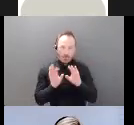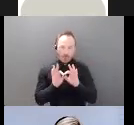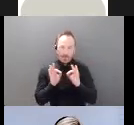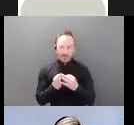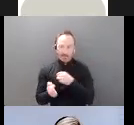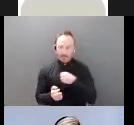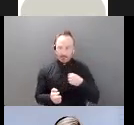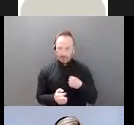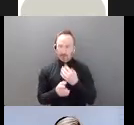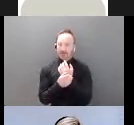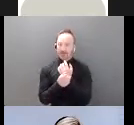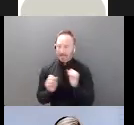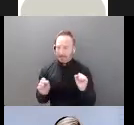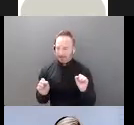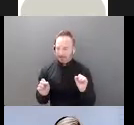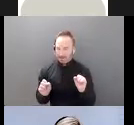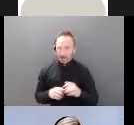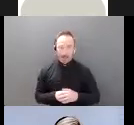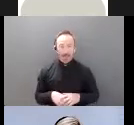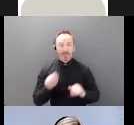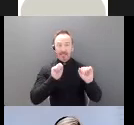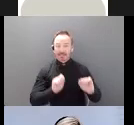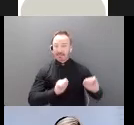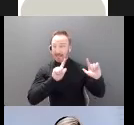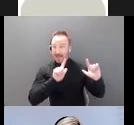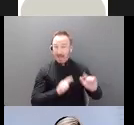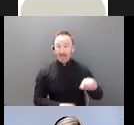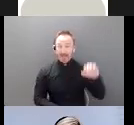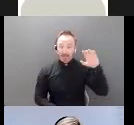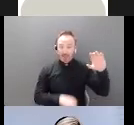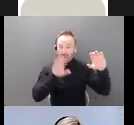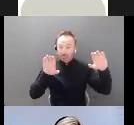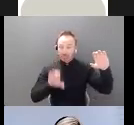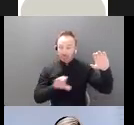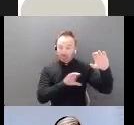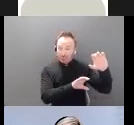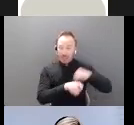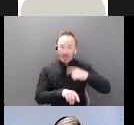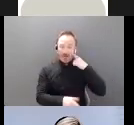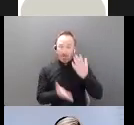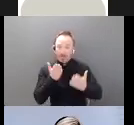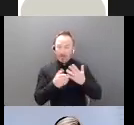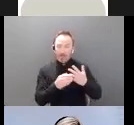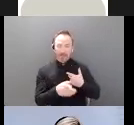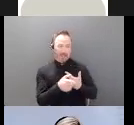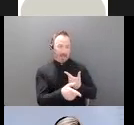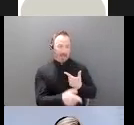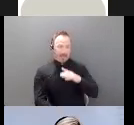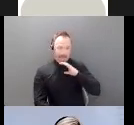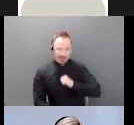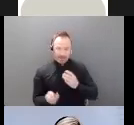started this slide there because I wanted to think about use of elder mediation as prevention,